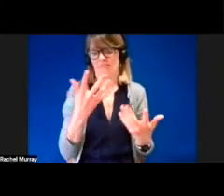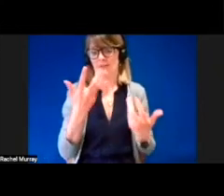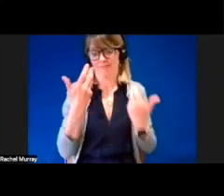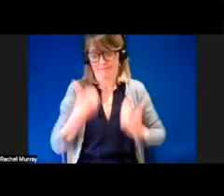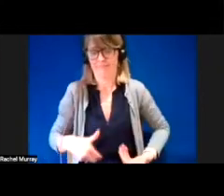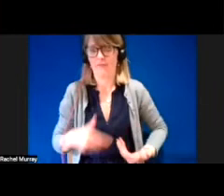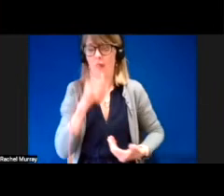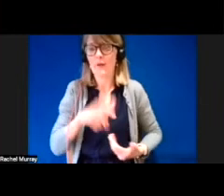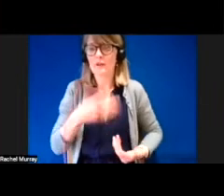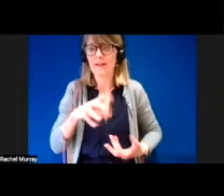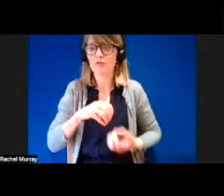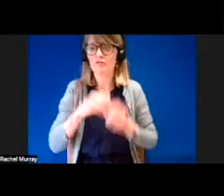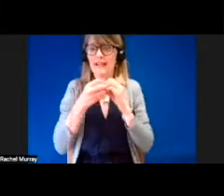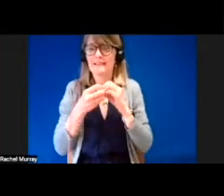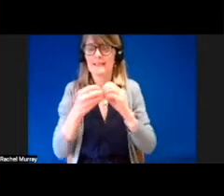So what is power?